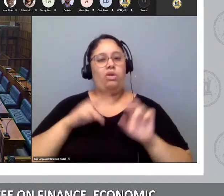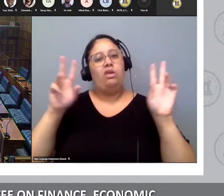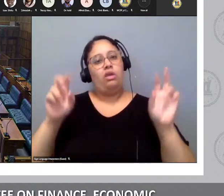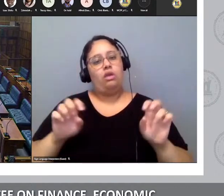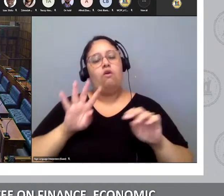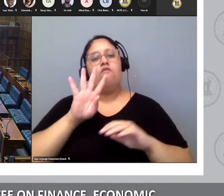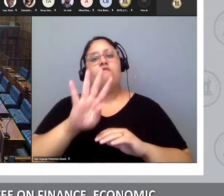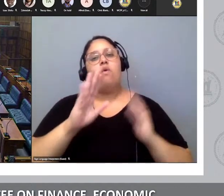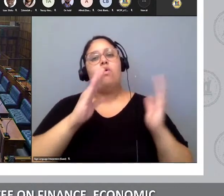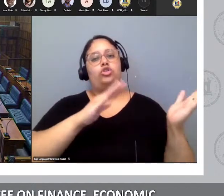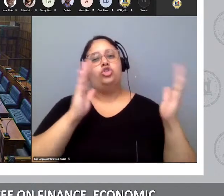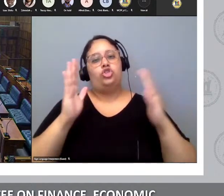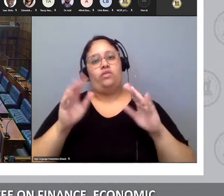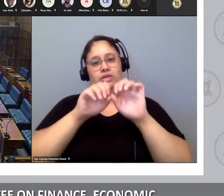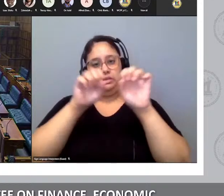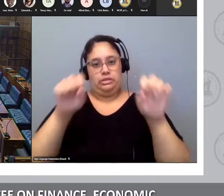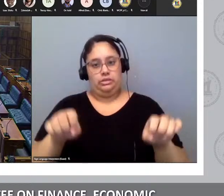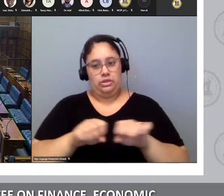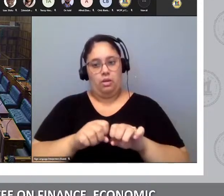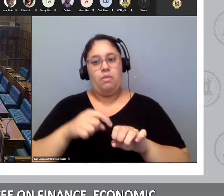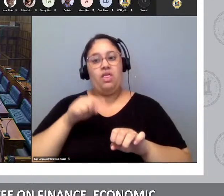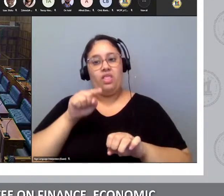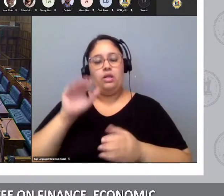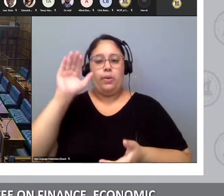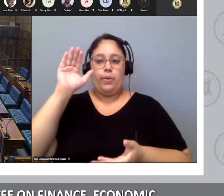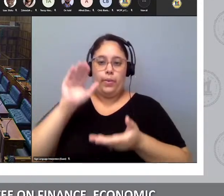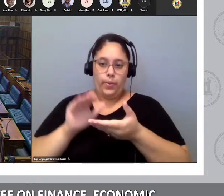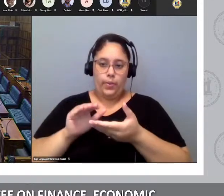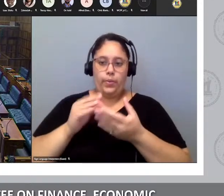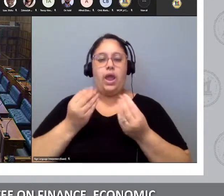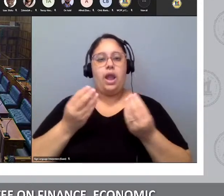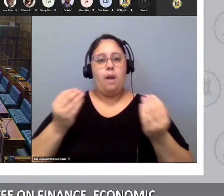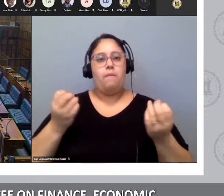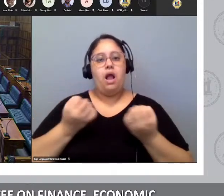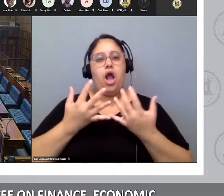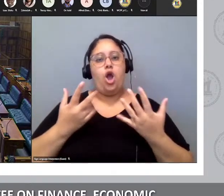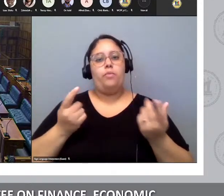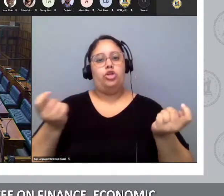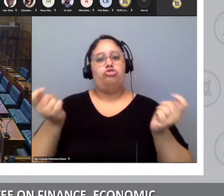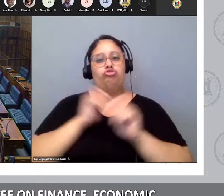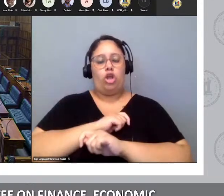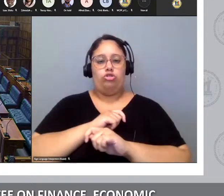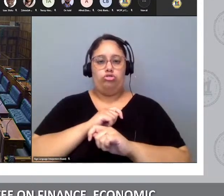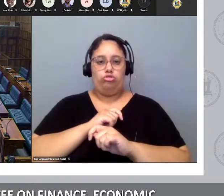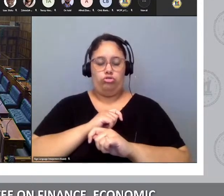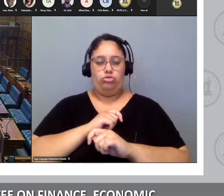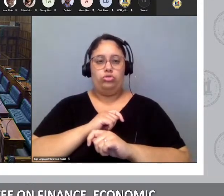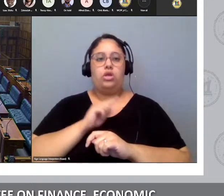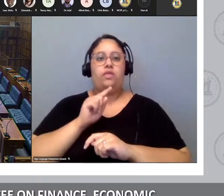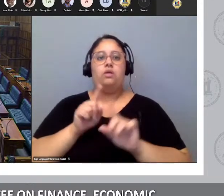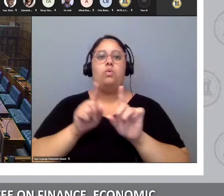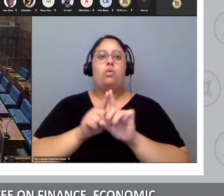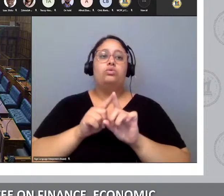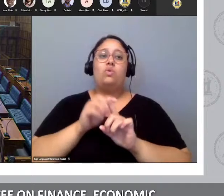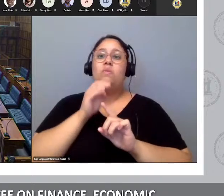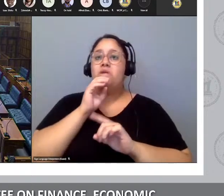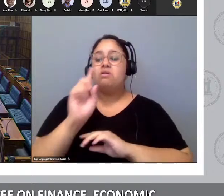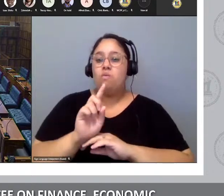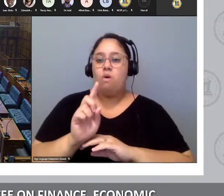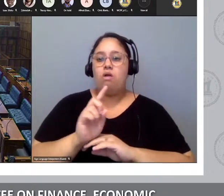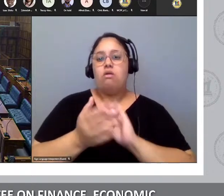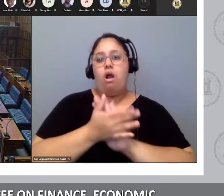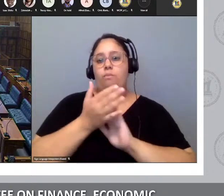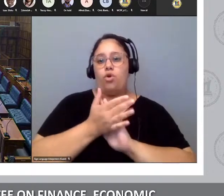shift system now that will reduce the number of of changeovers um that will also mean that our